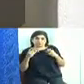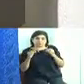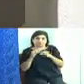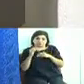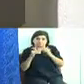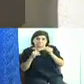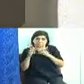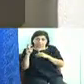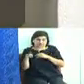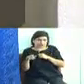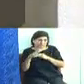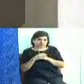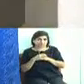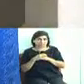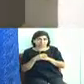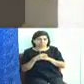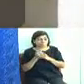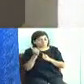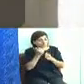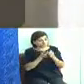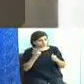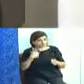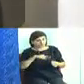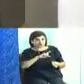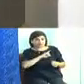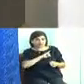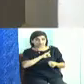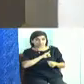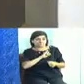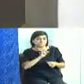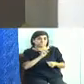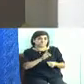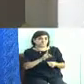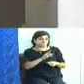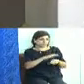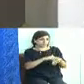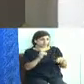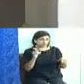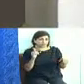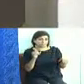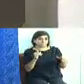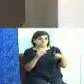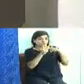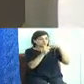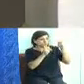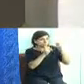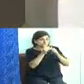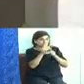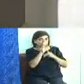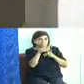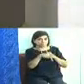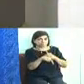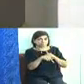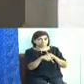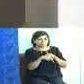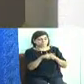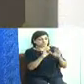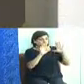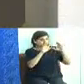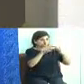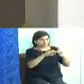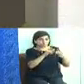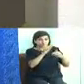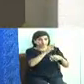need? Each of us is called to build up the body of